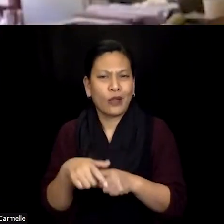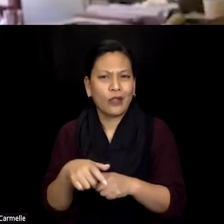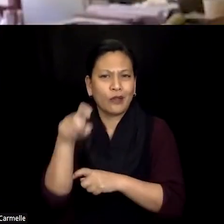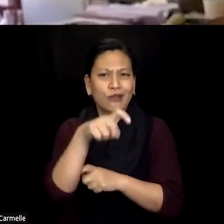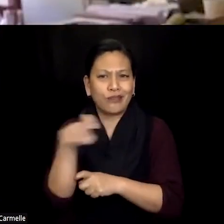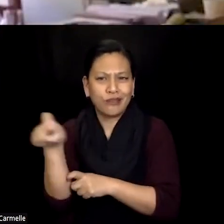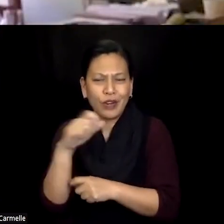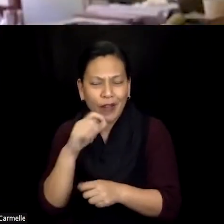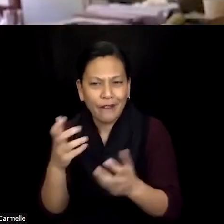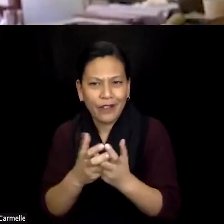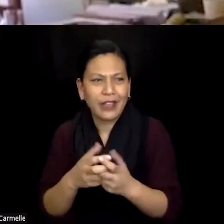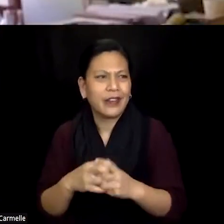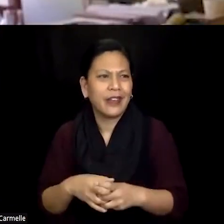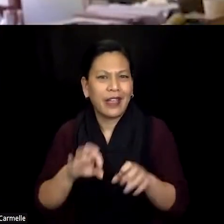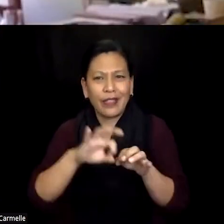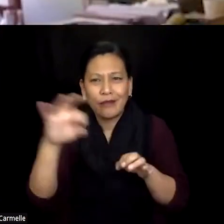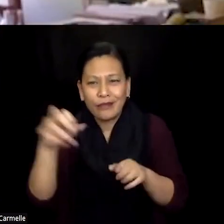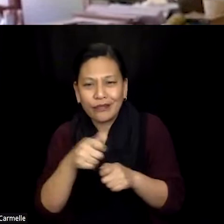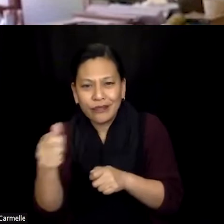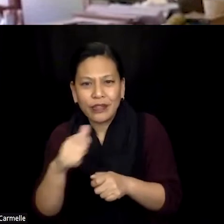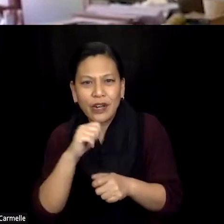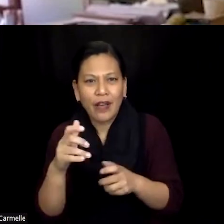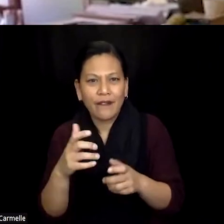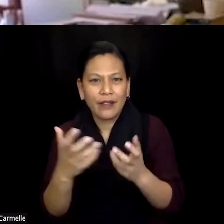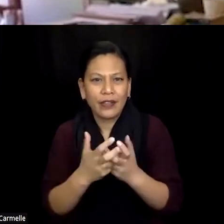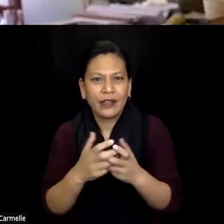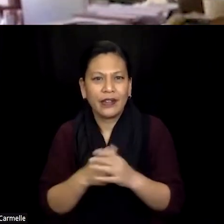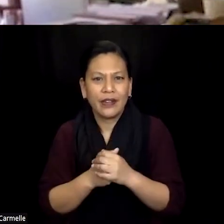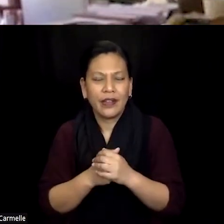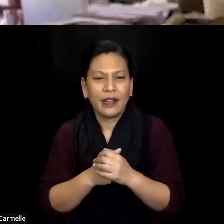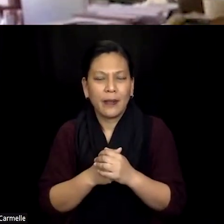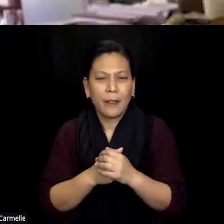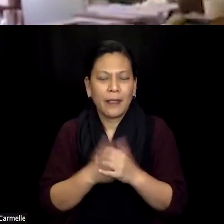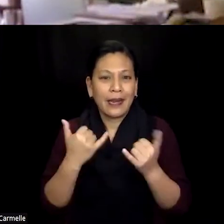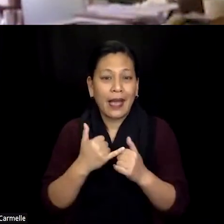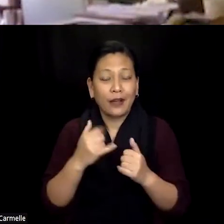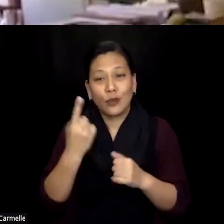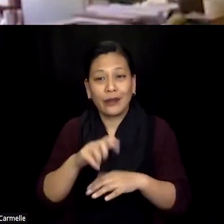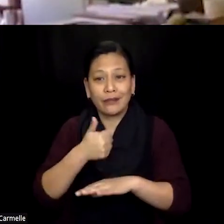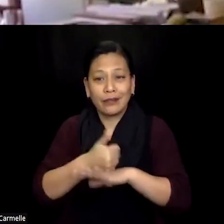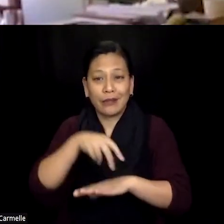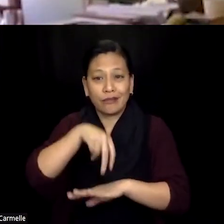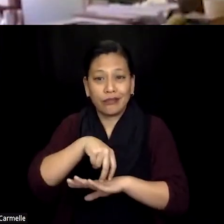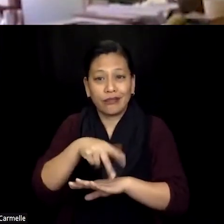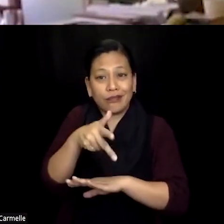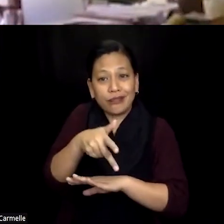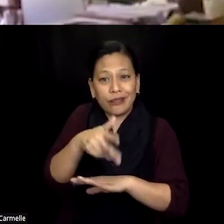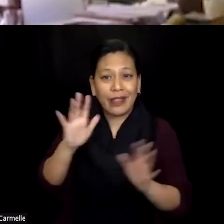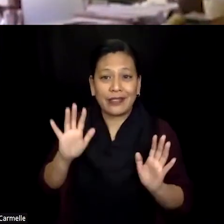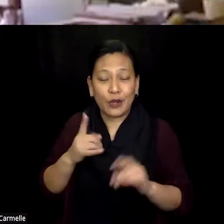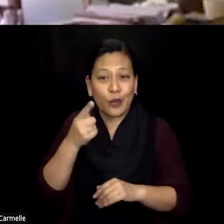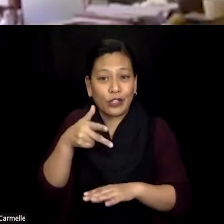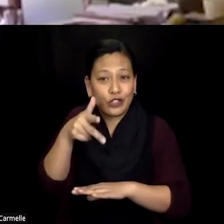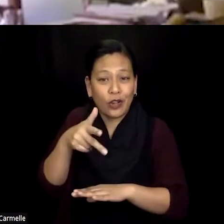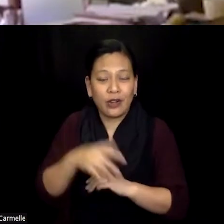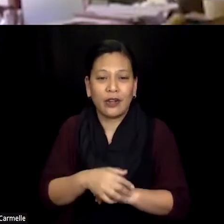And so you have to pivot. And actually now it's a steady cam shot and seeing the creed it should be. There's always stuff like that. That is just the,